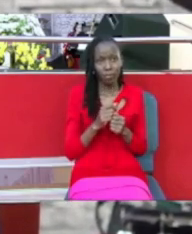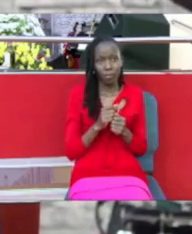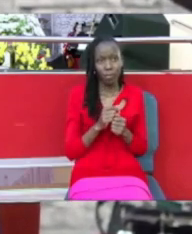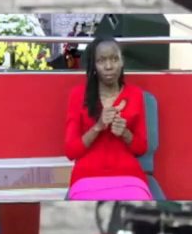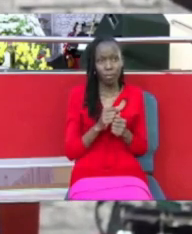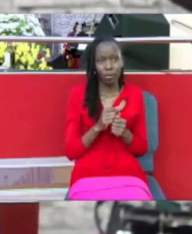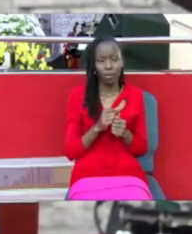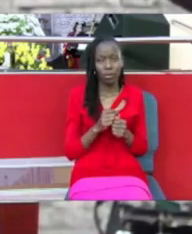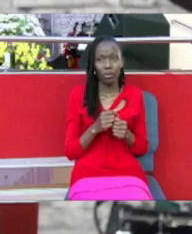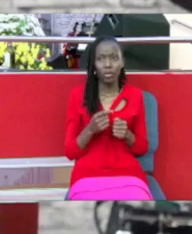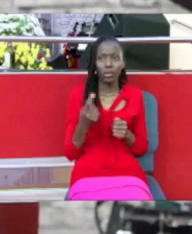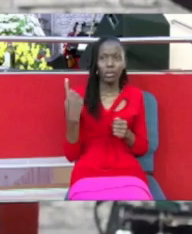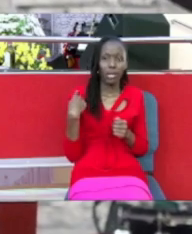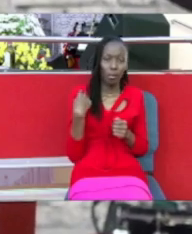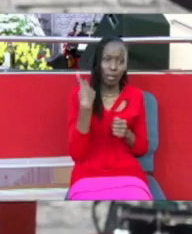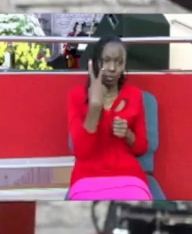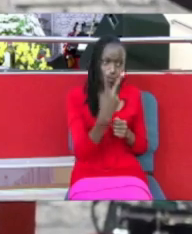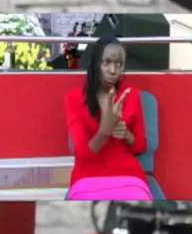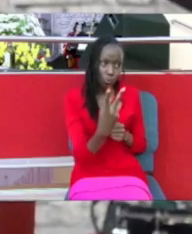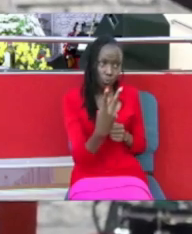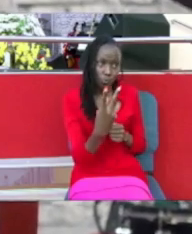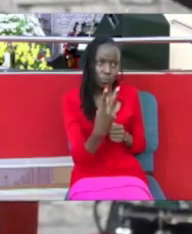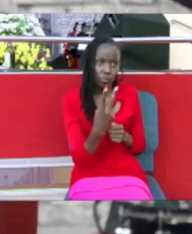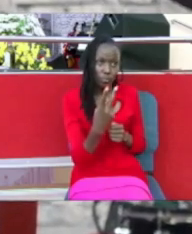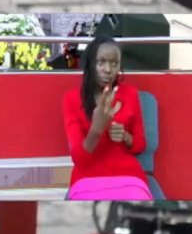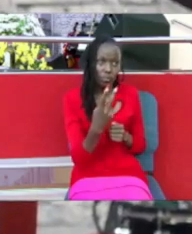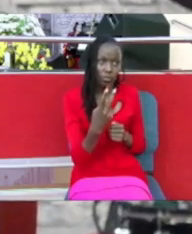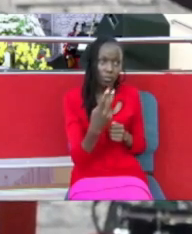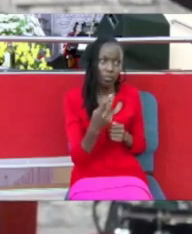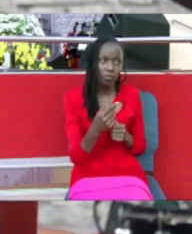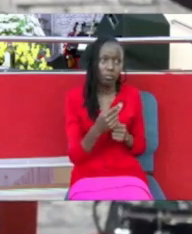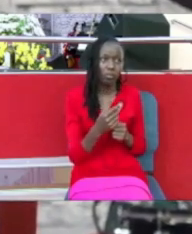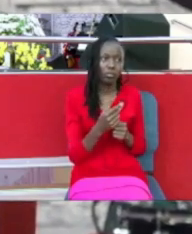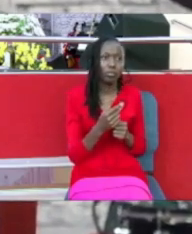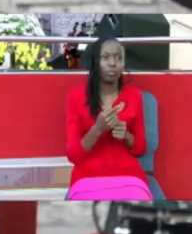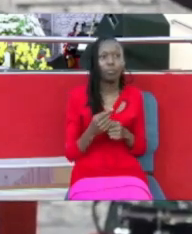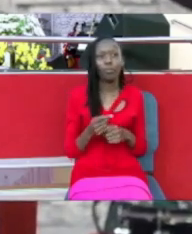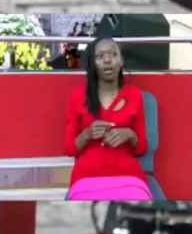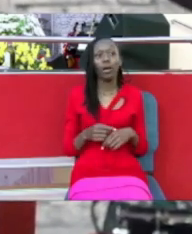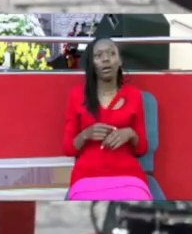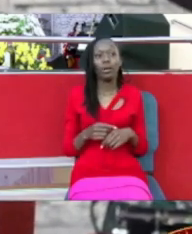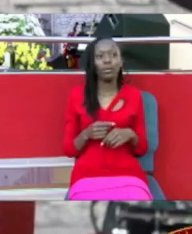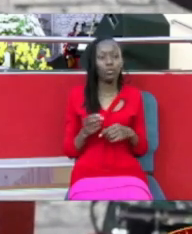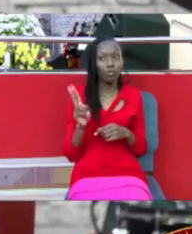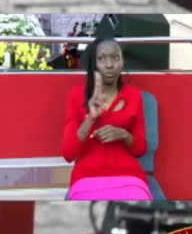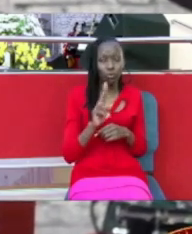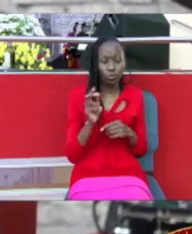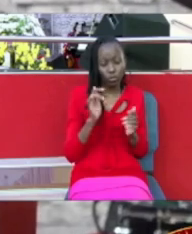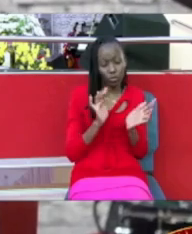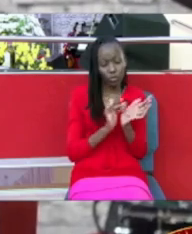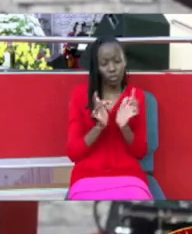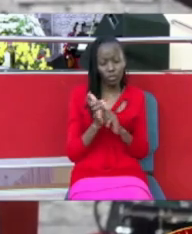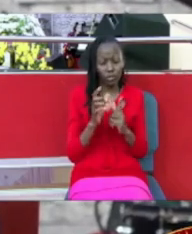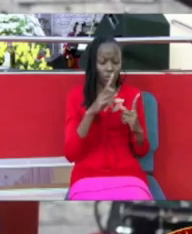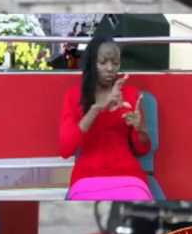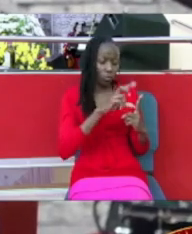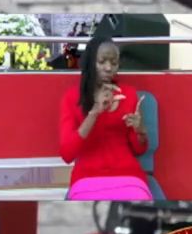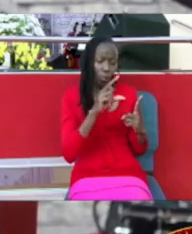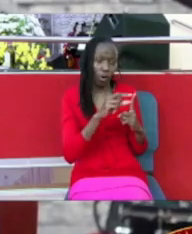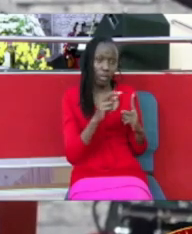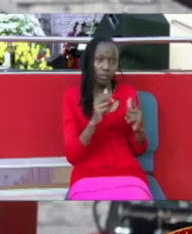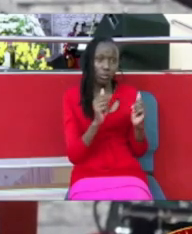So step number 2, relate the word to yourself, your situation and your circumstance. Kwa hivyo hatua ya pili ni